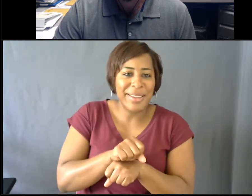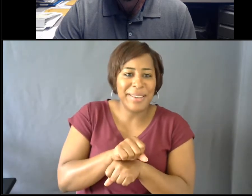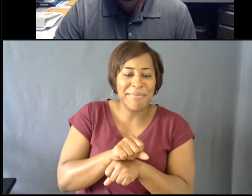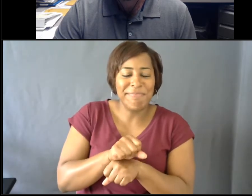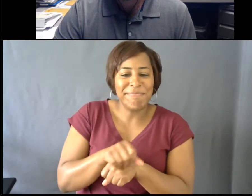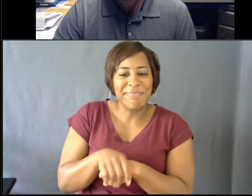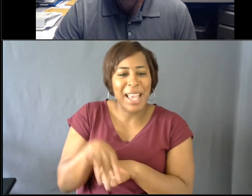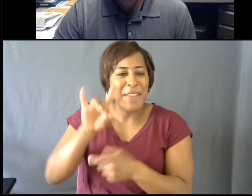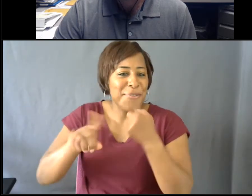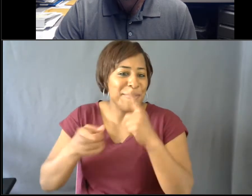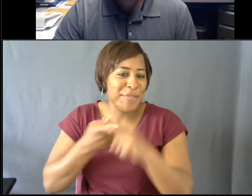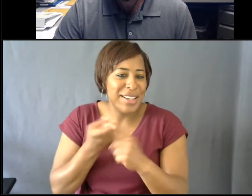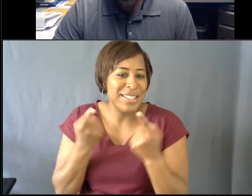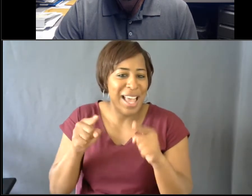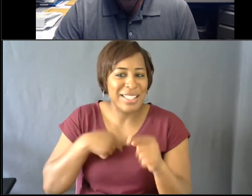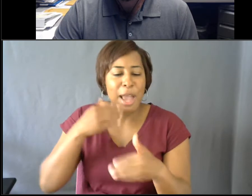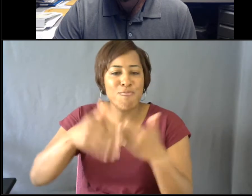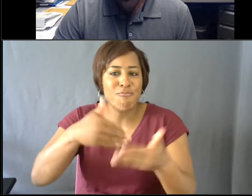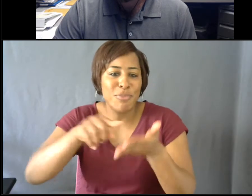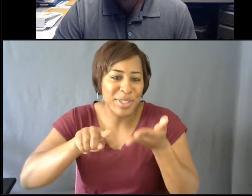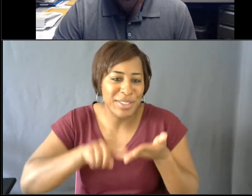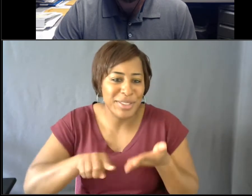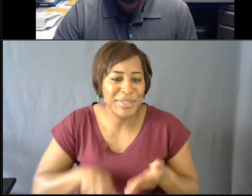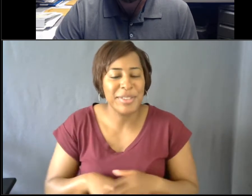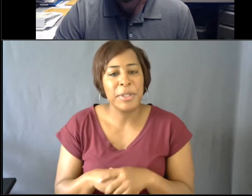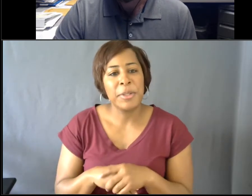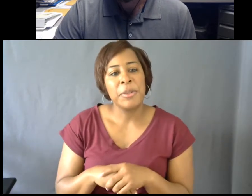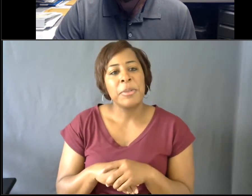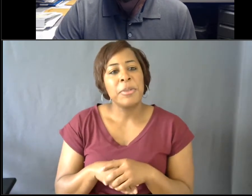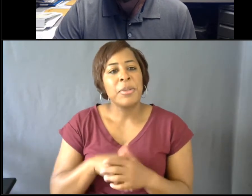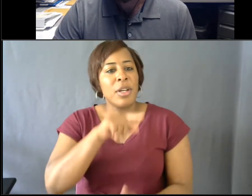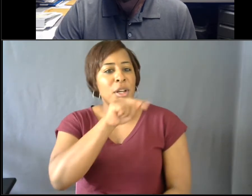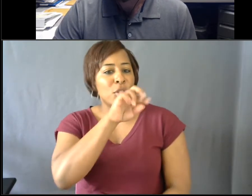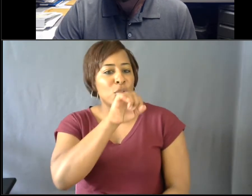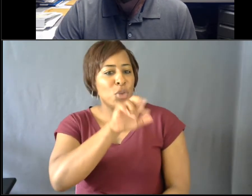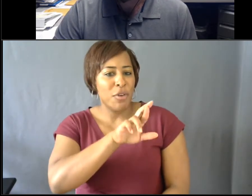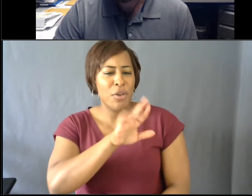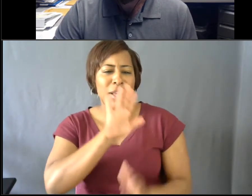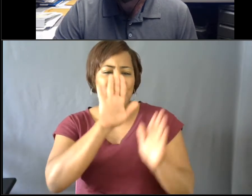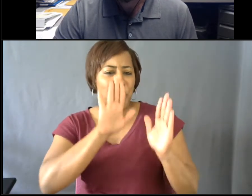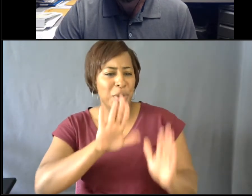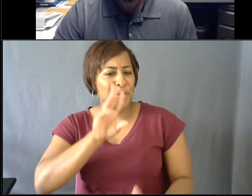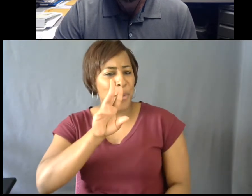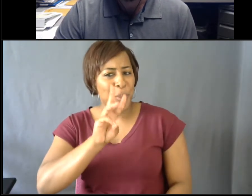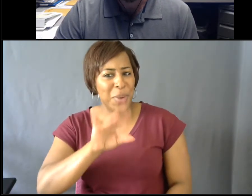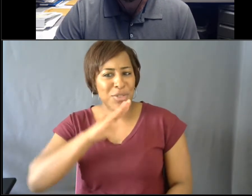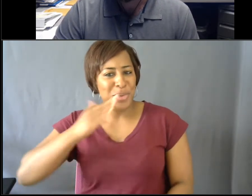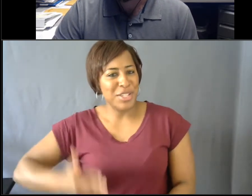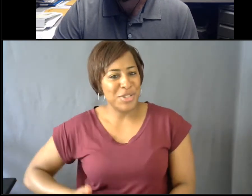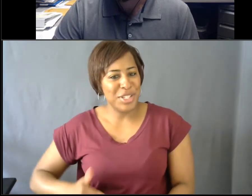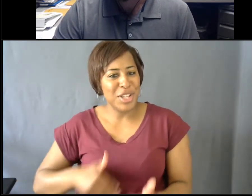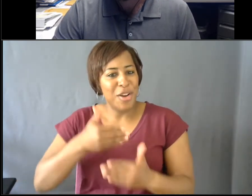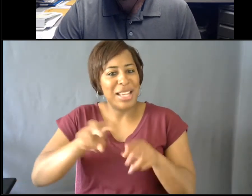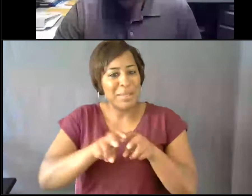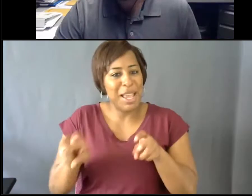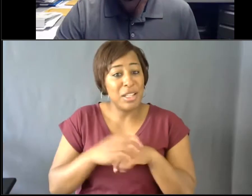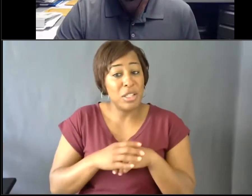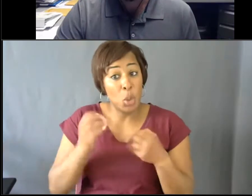the way. Well, that's a great segue into bringing on our next panelist. Do you want to introduce her?